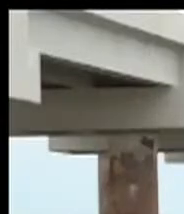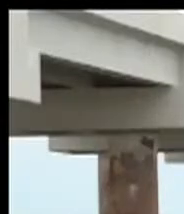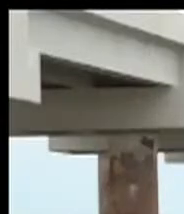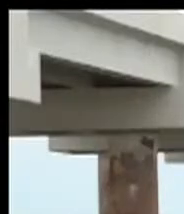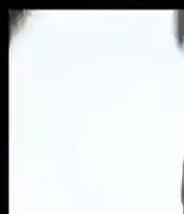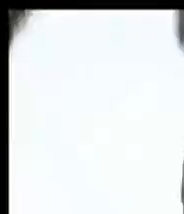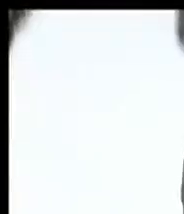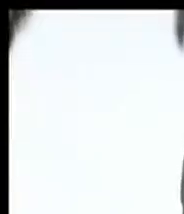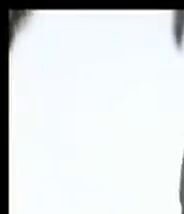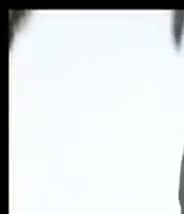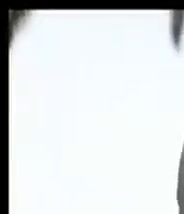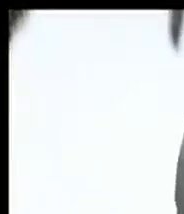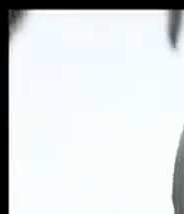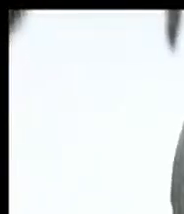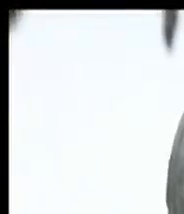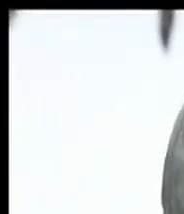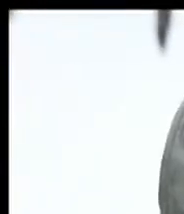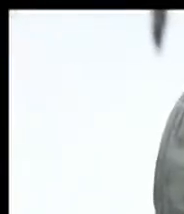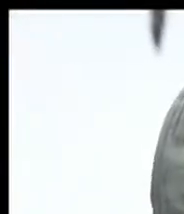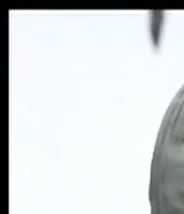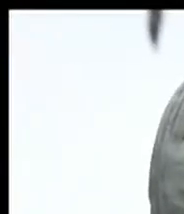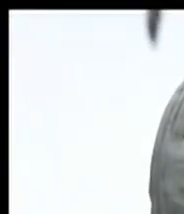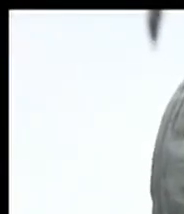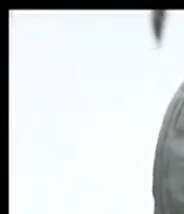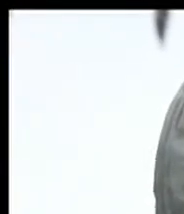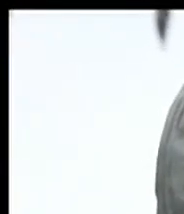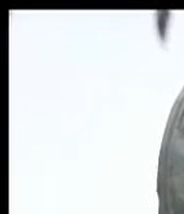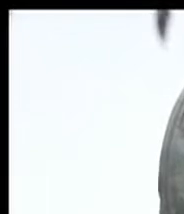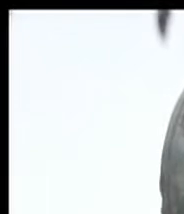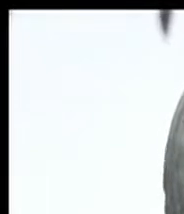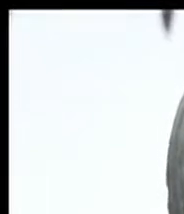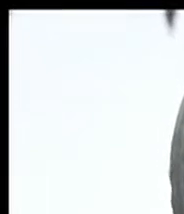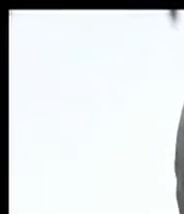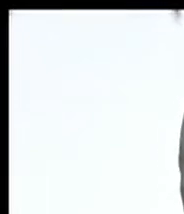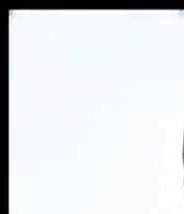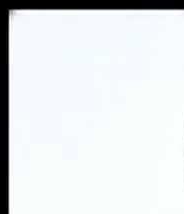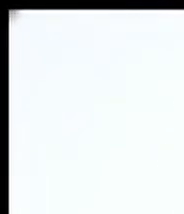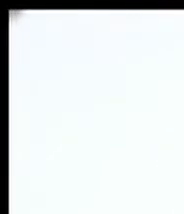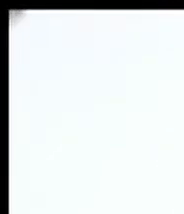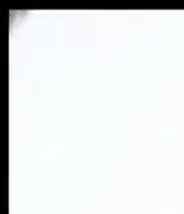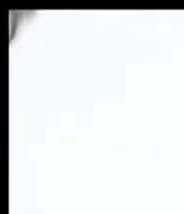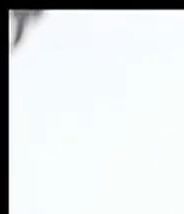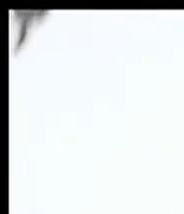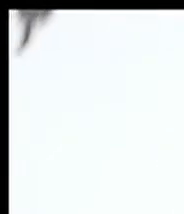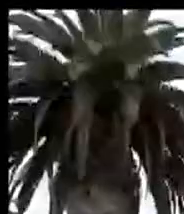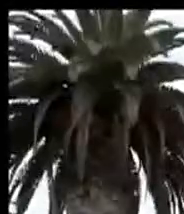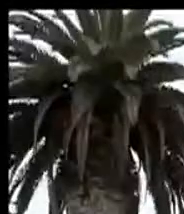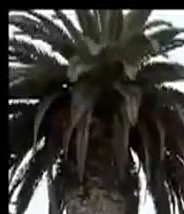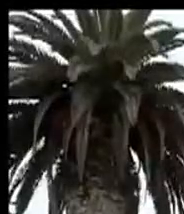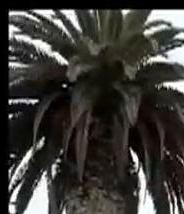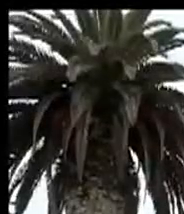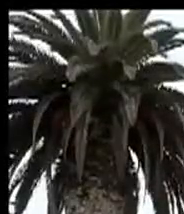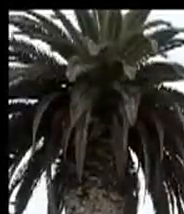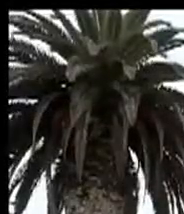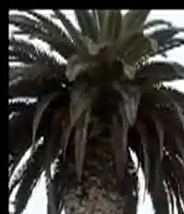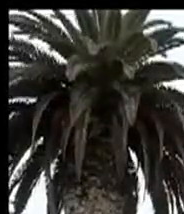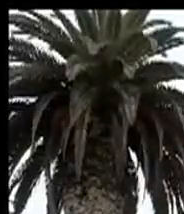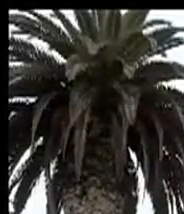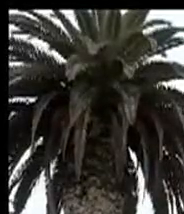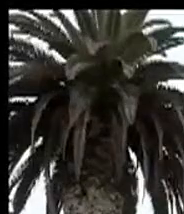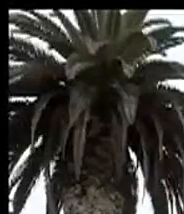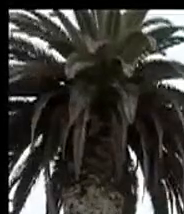in my mind. What if Blessing get corona now? Where am I gonna go? Who can I help? There were also